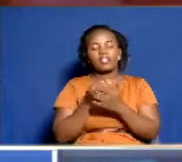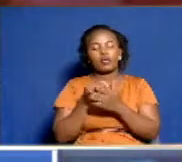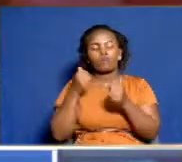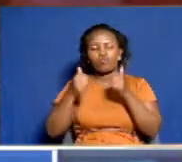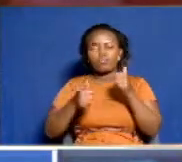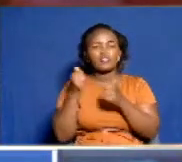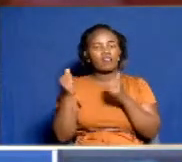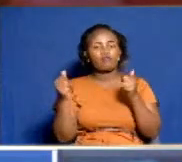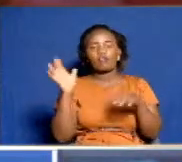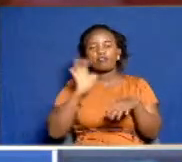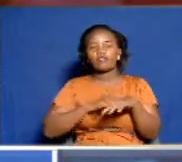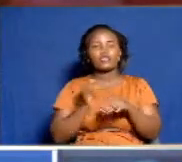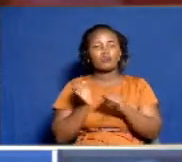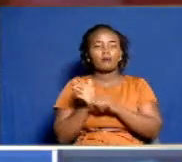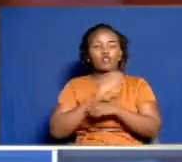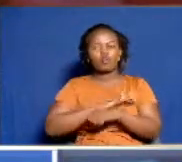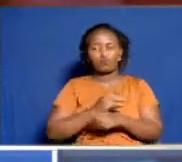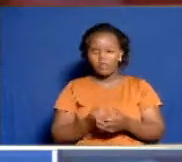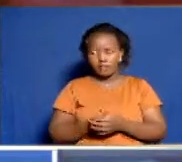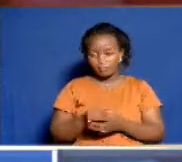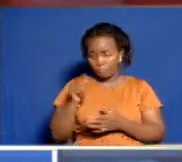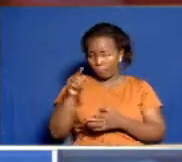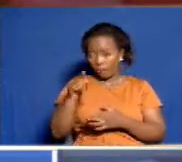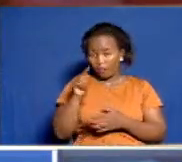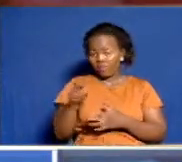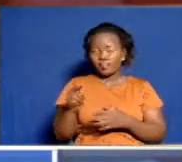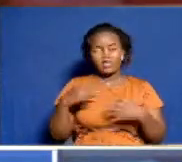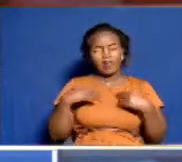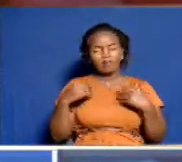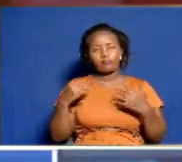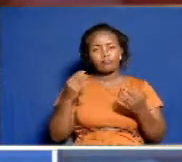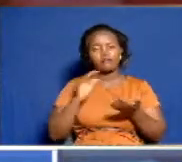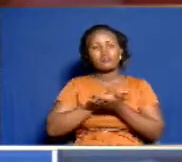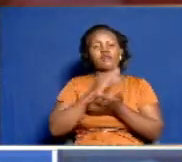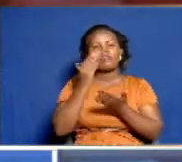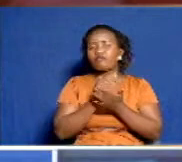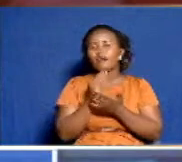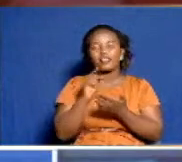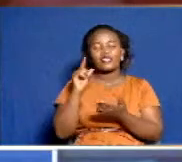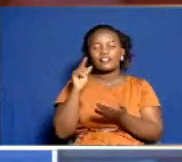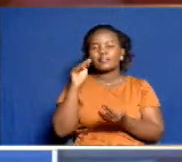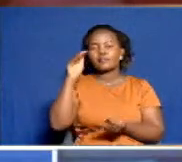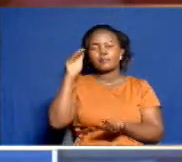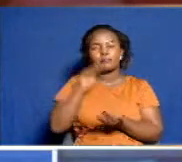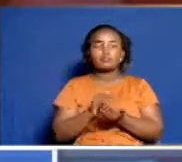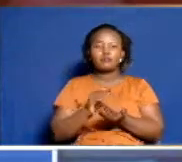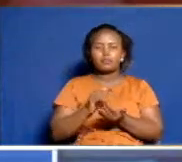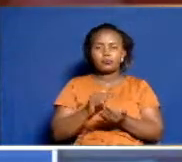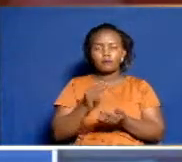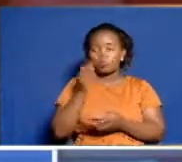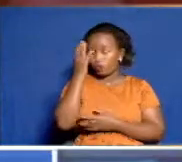It is grossly underfunded. And when I say grossly underfunded, it is underfunded to the tune of